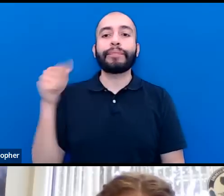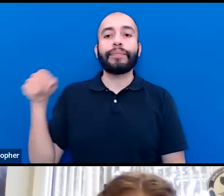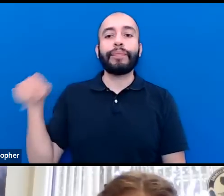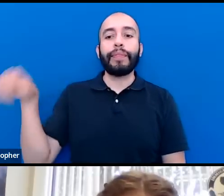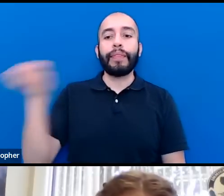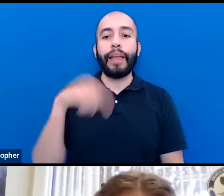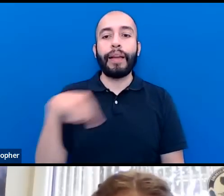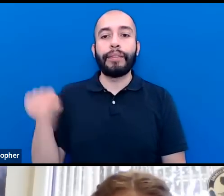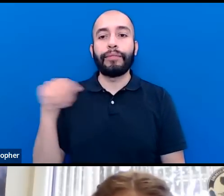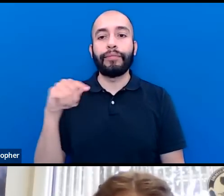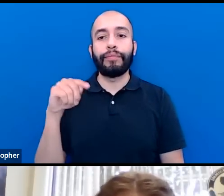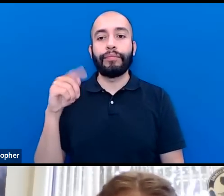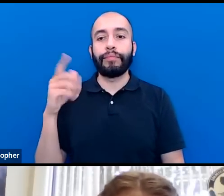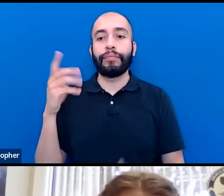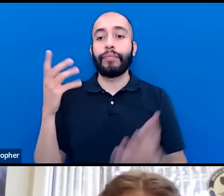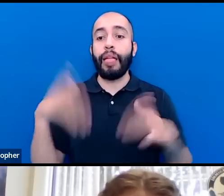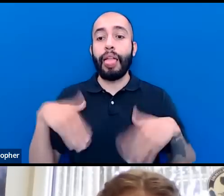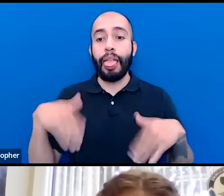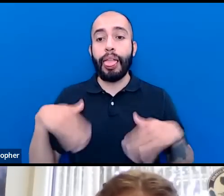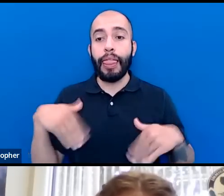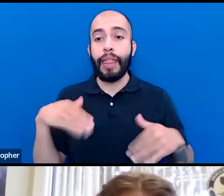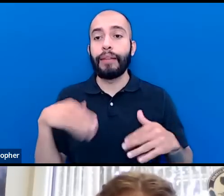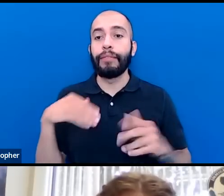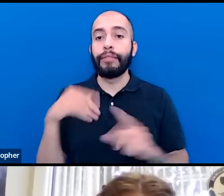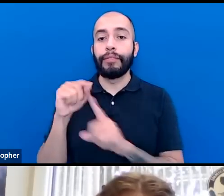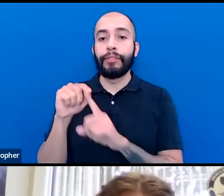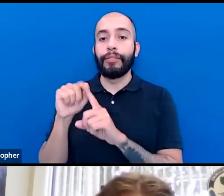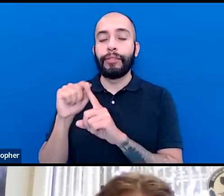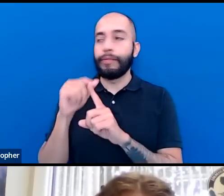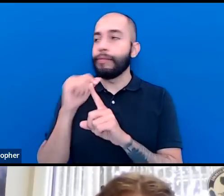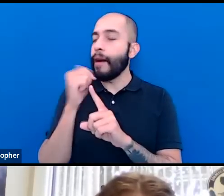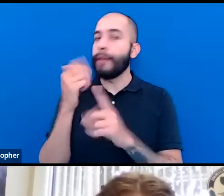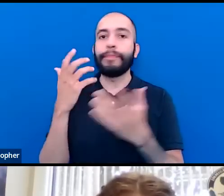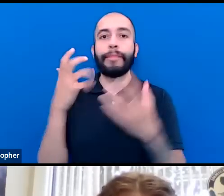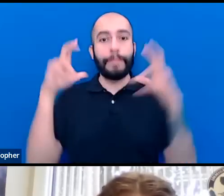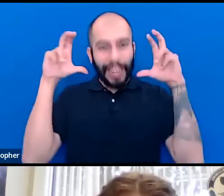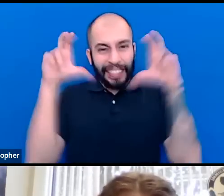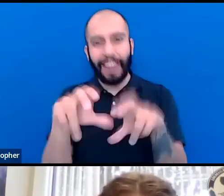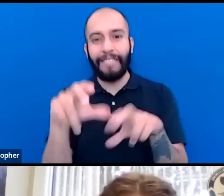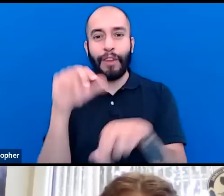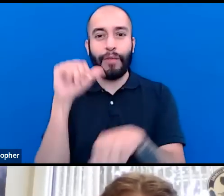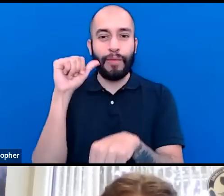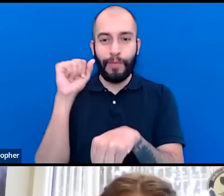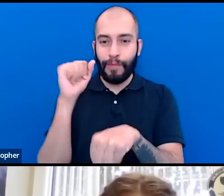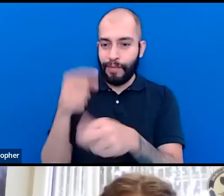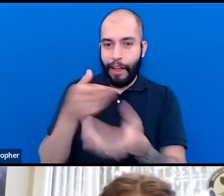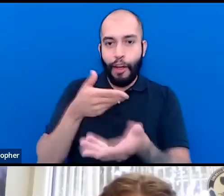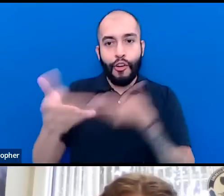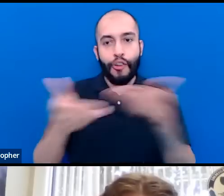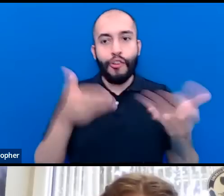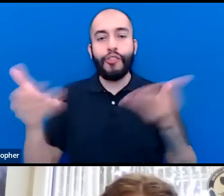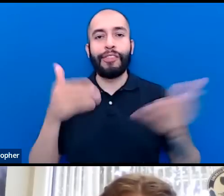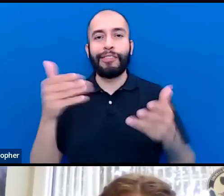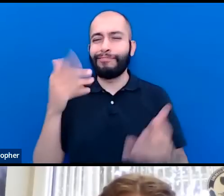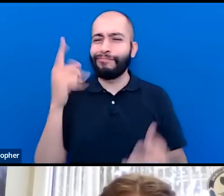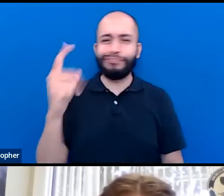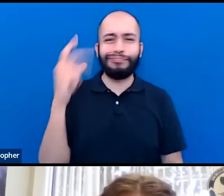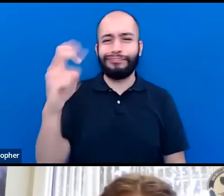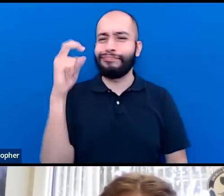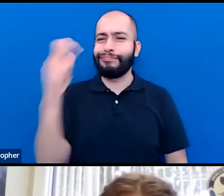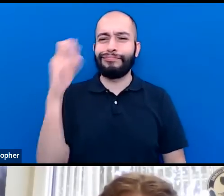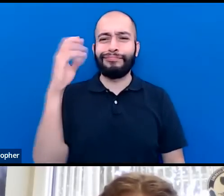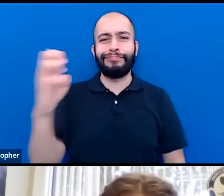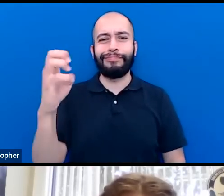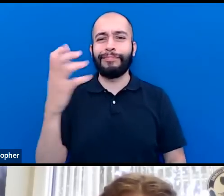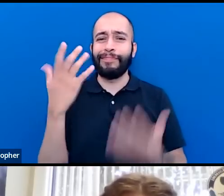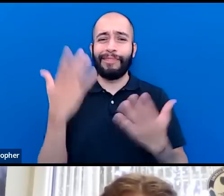investment, hiring hundreds and hundreds, probably more than 1,000 organizers in all, to deal with